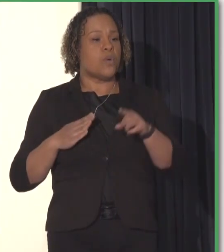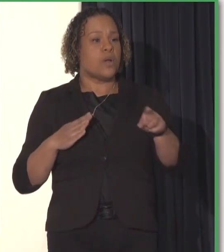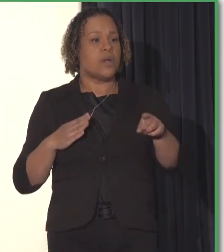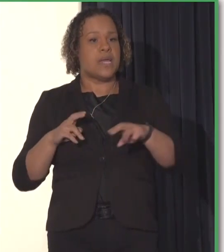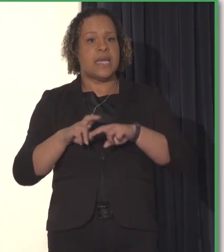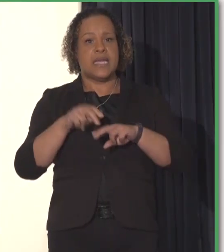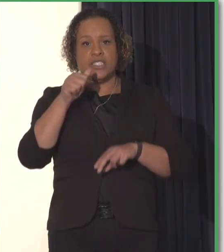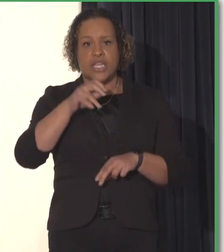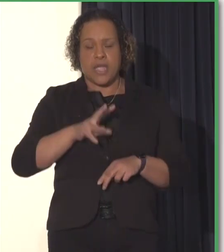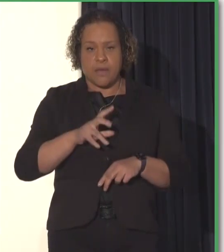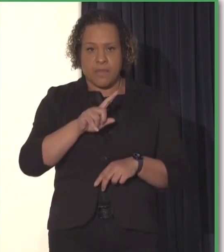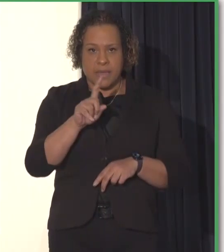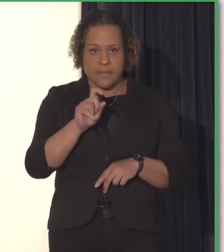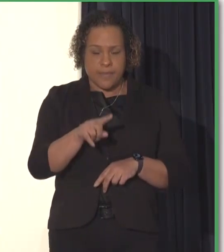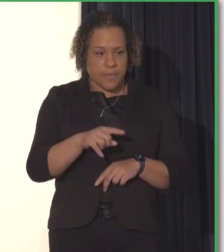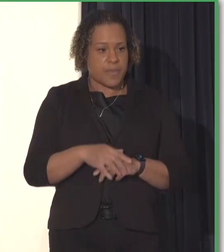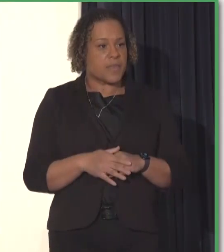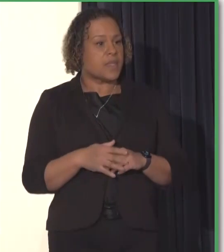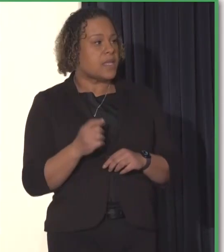sir.